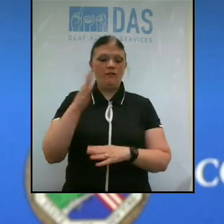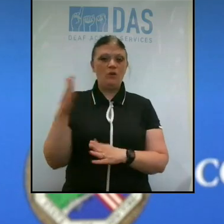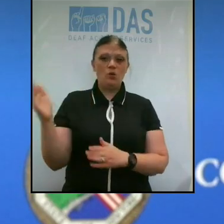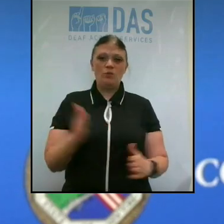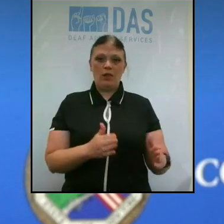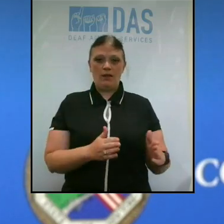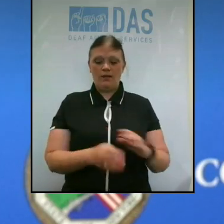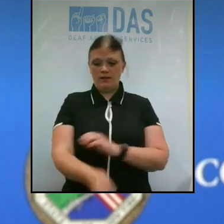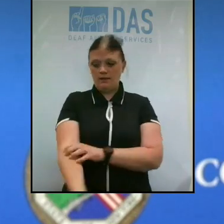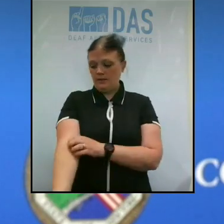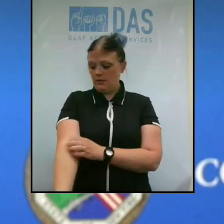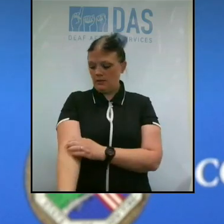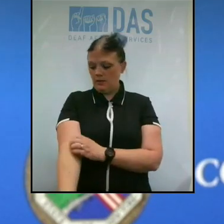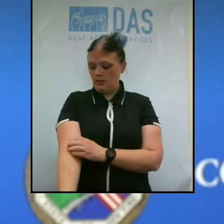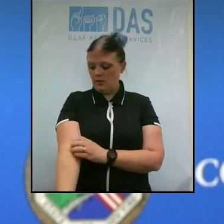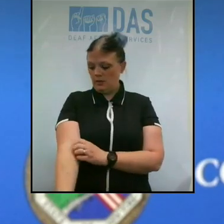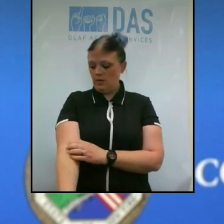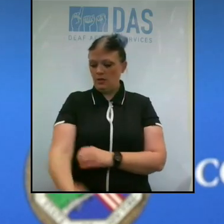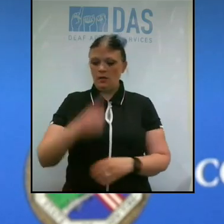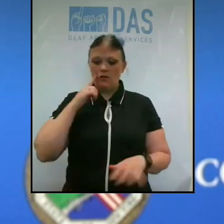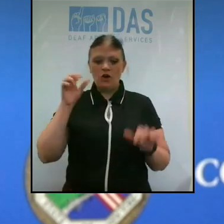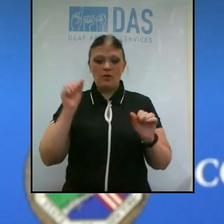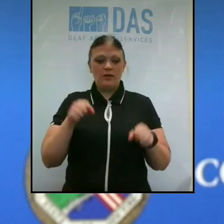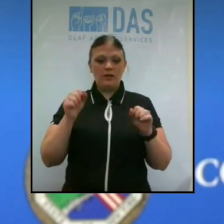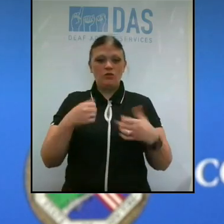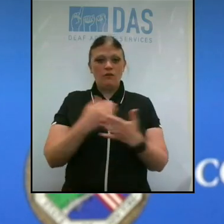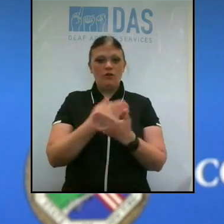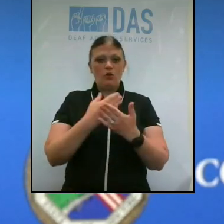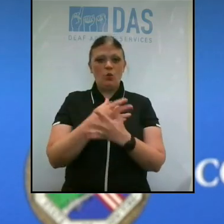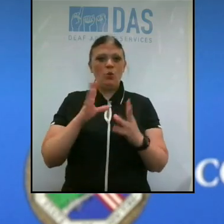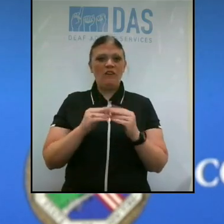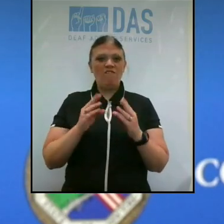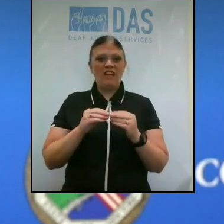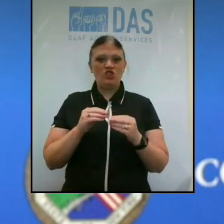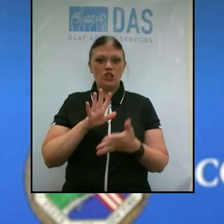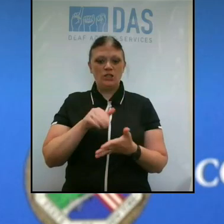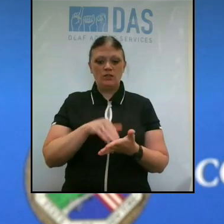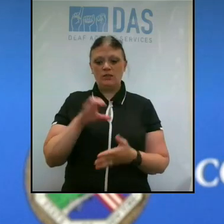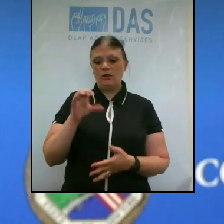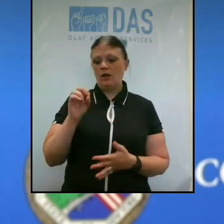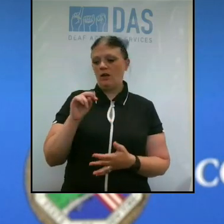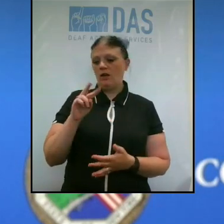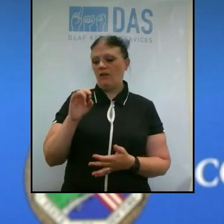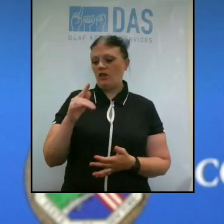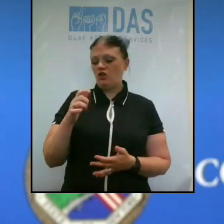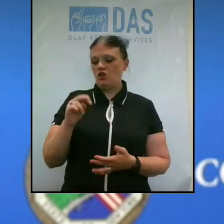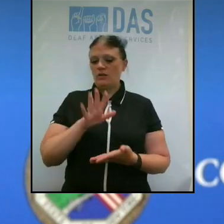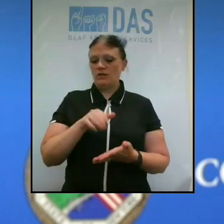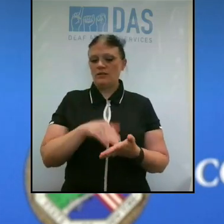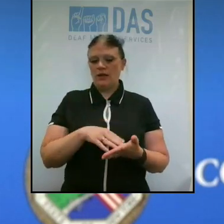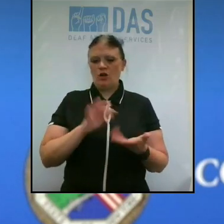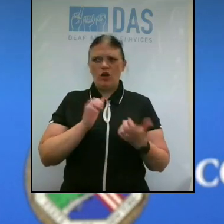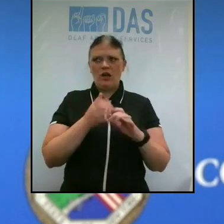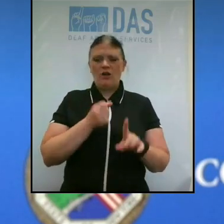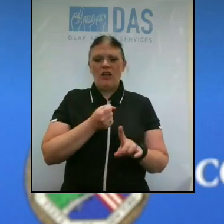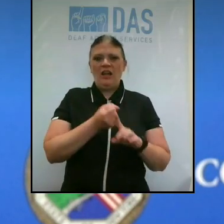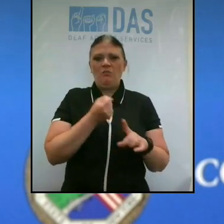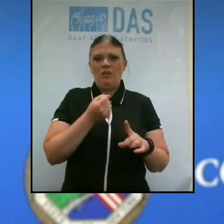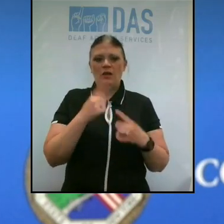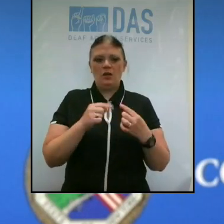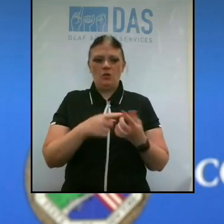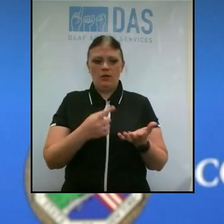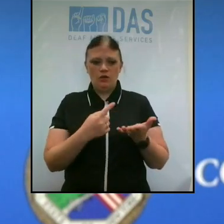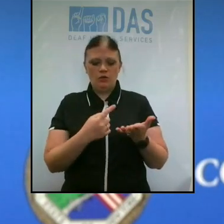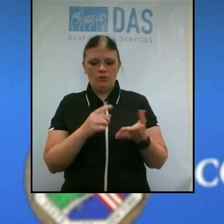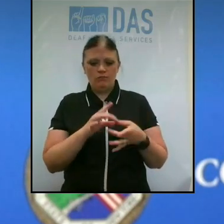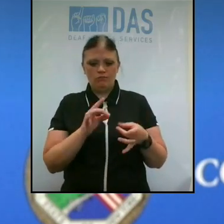things stand for the potential of a new convention center and how that may be impacted when you talk about the loss